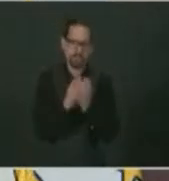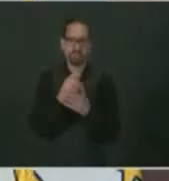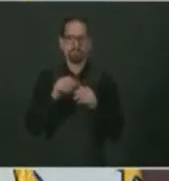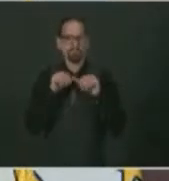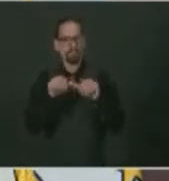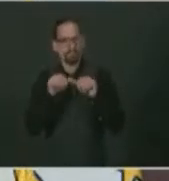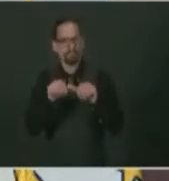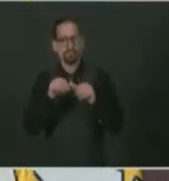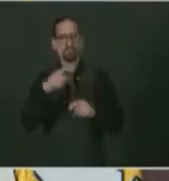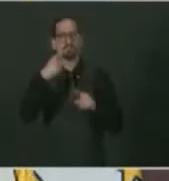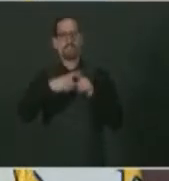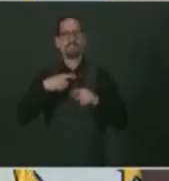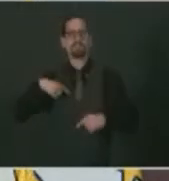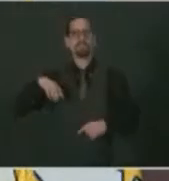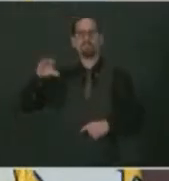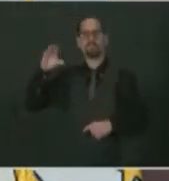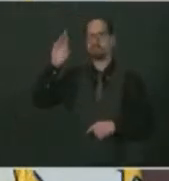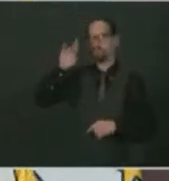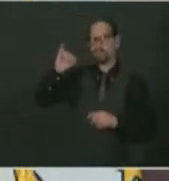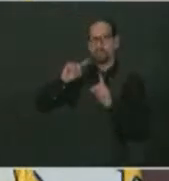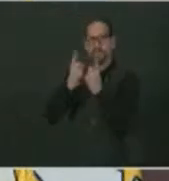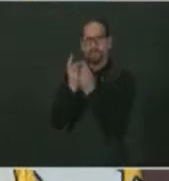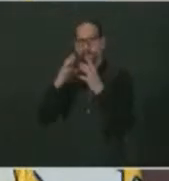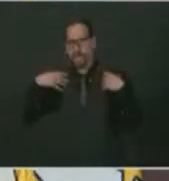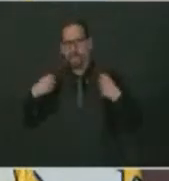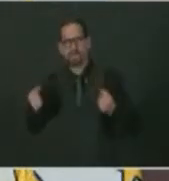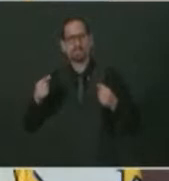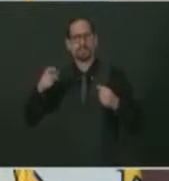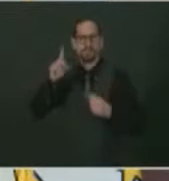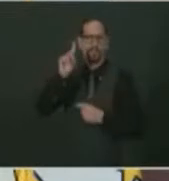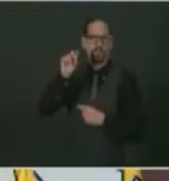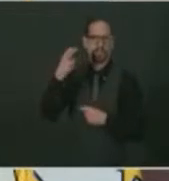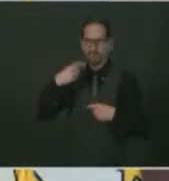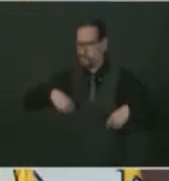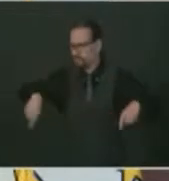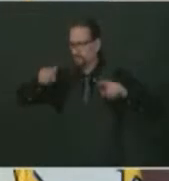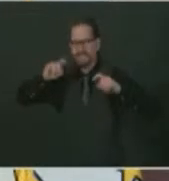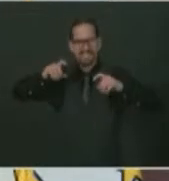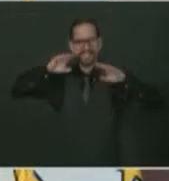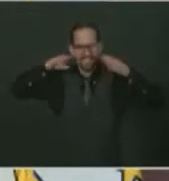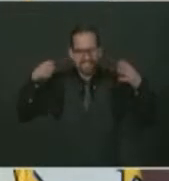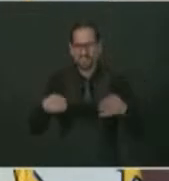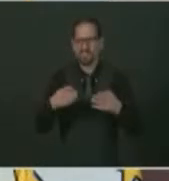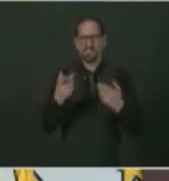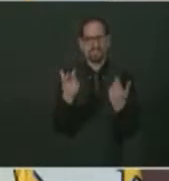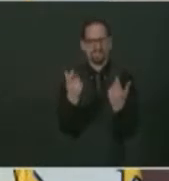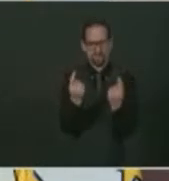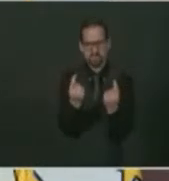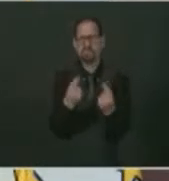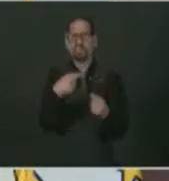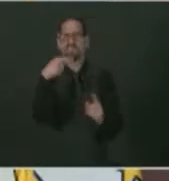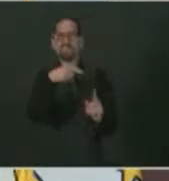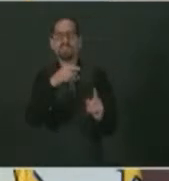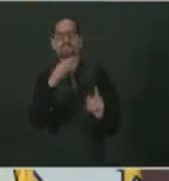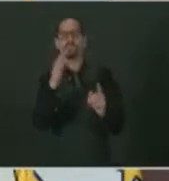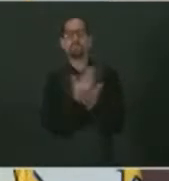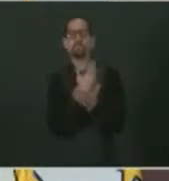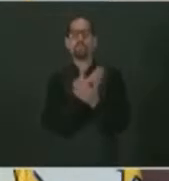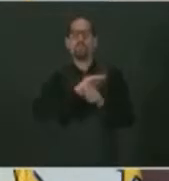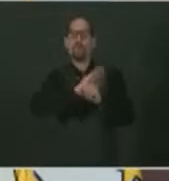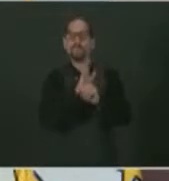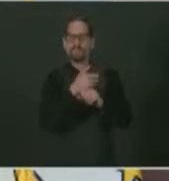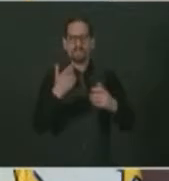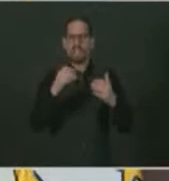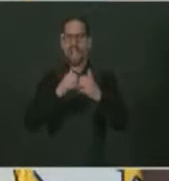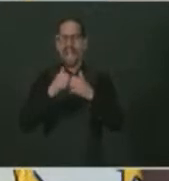variant response strategy. We're making sure that it's tailored to the different needs and